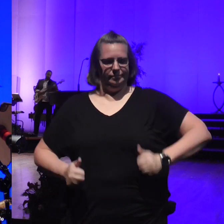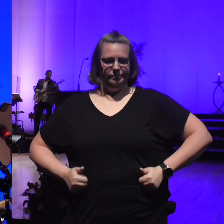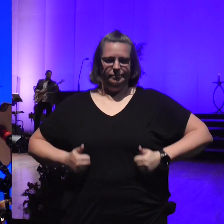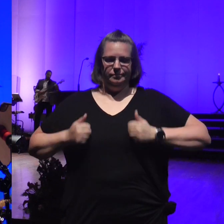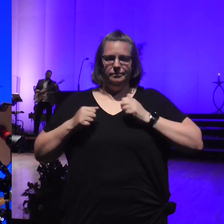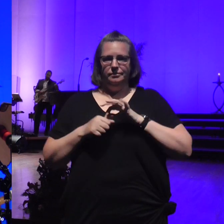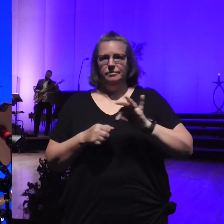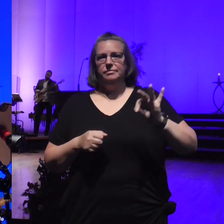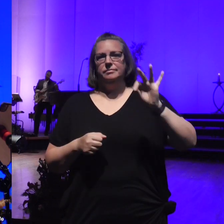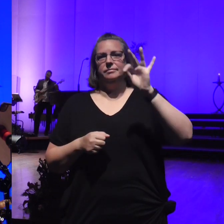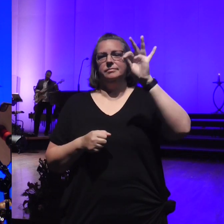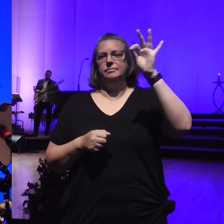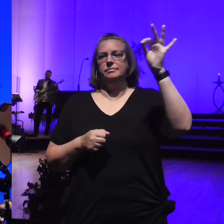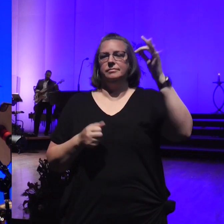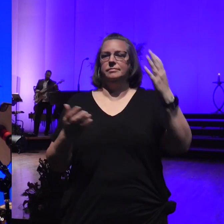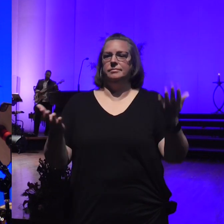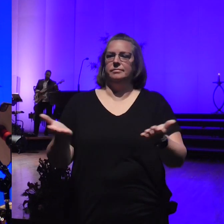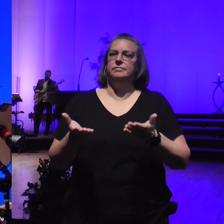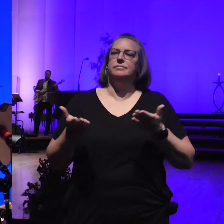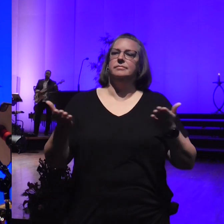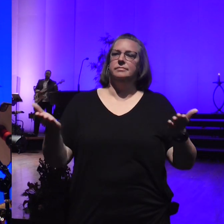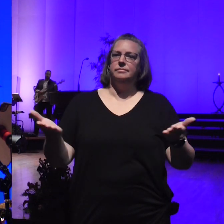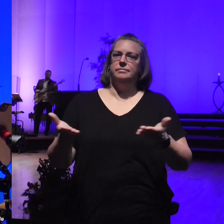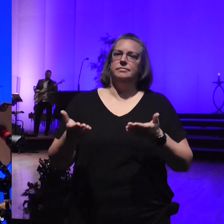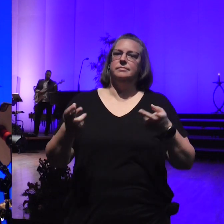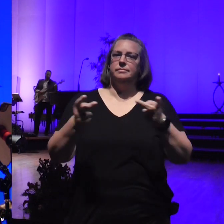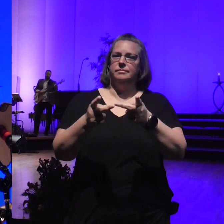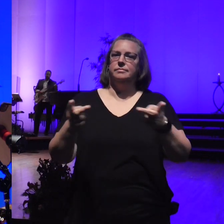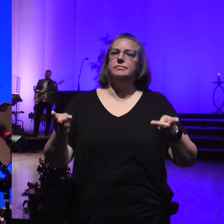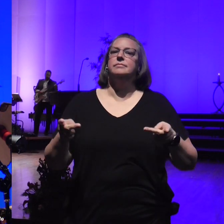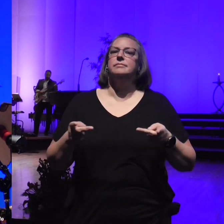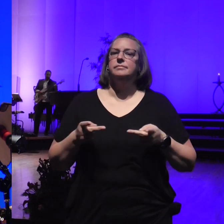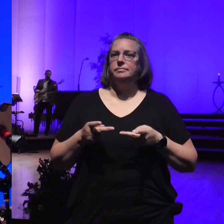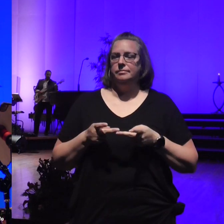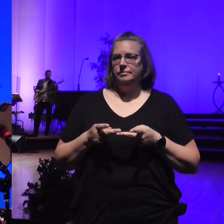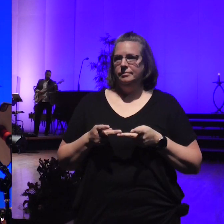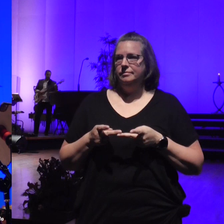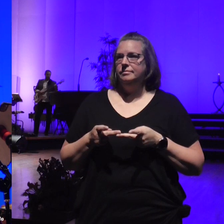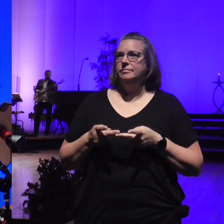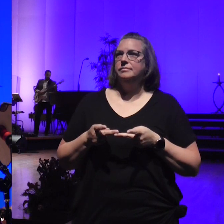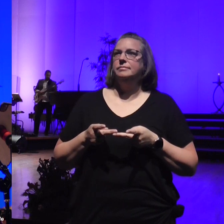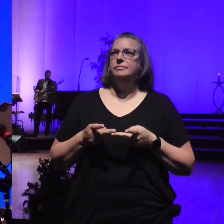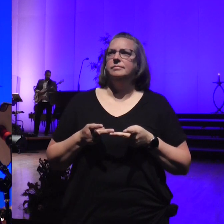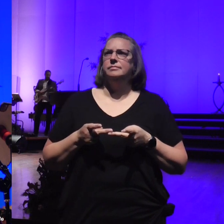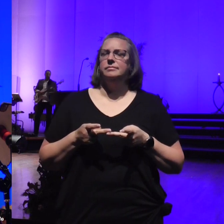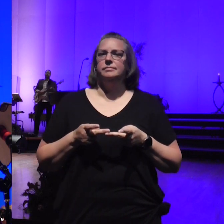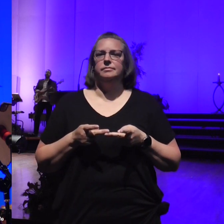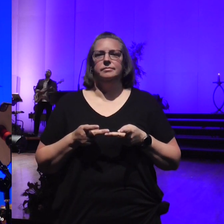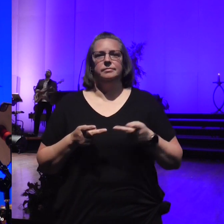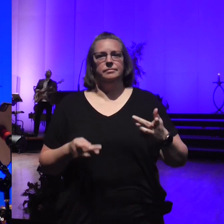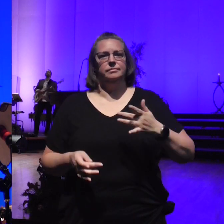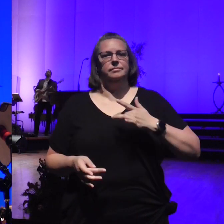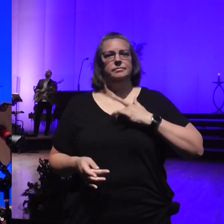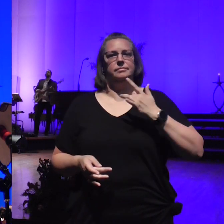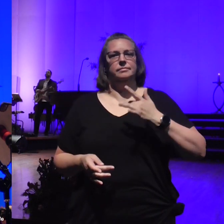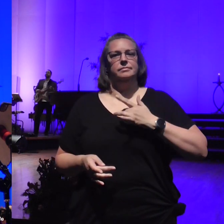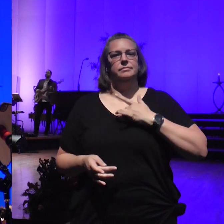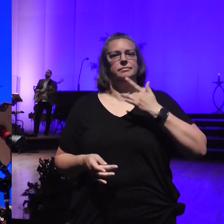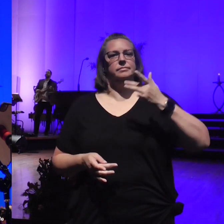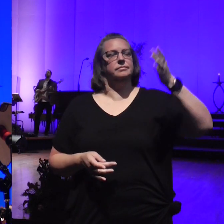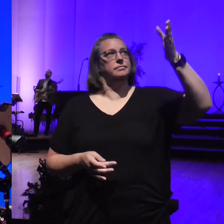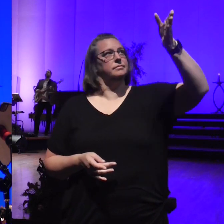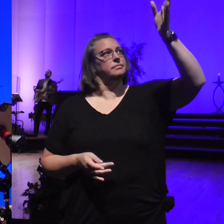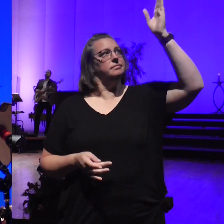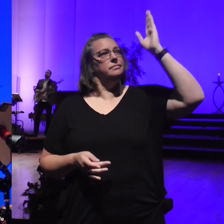Surely the presence of God is in this place. I